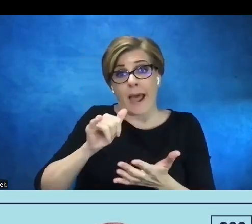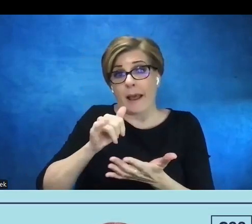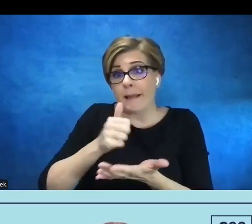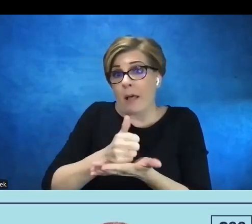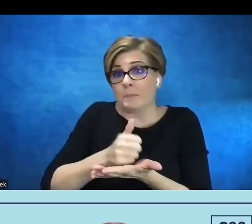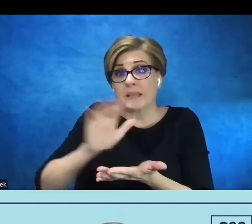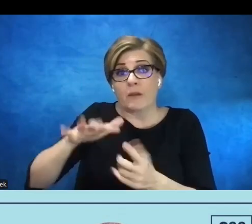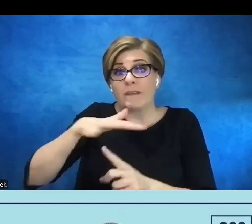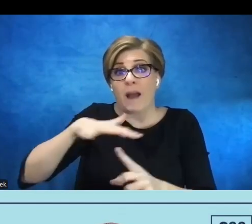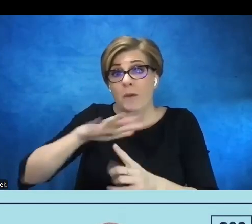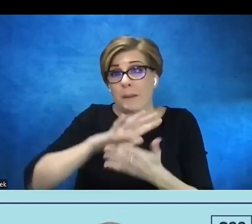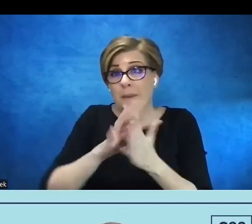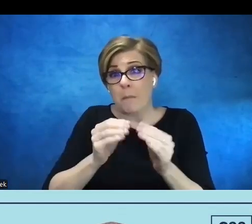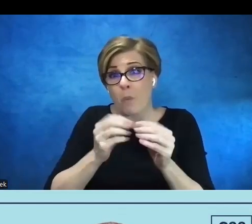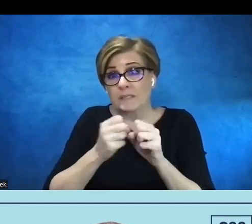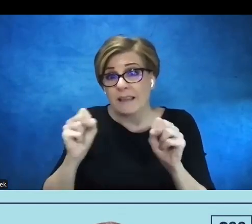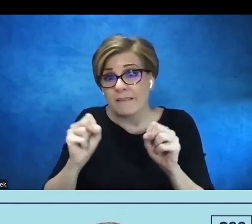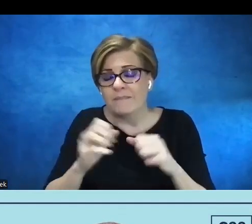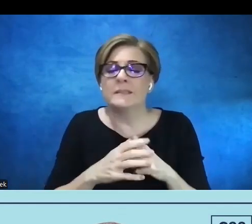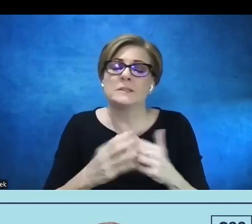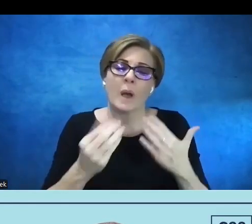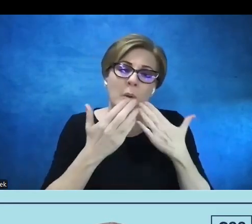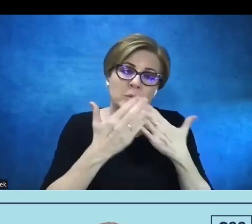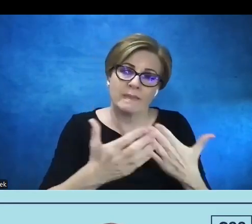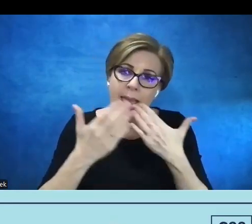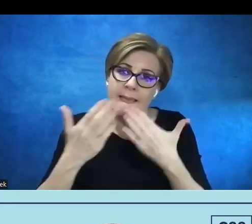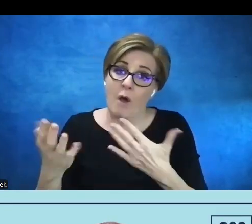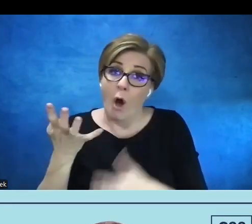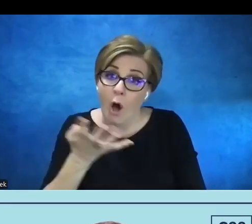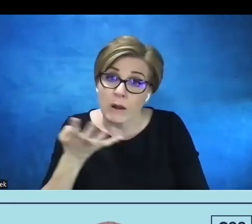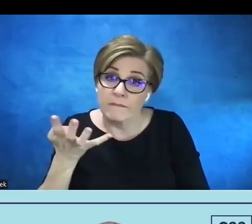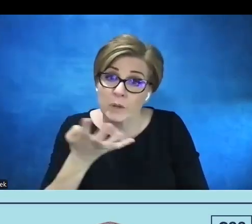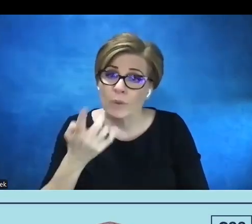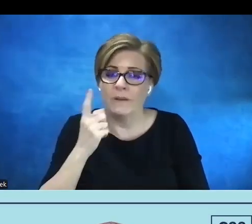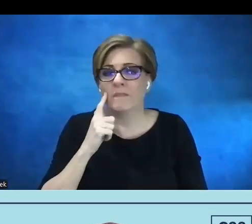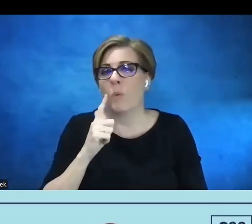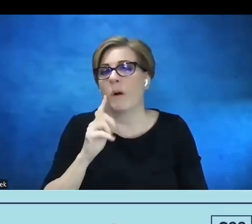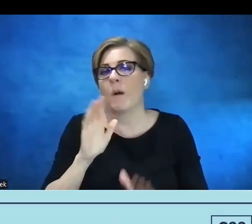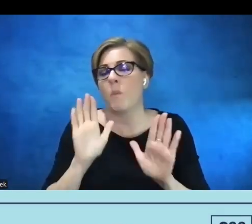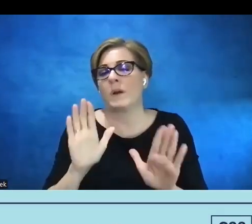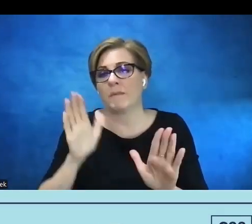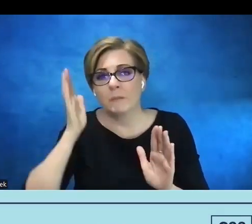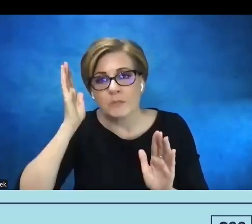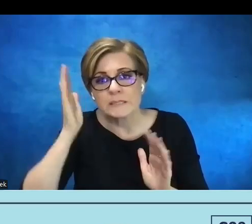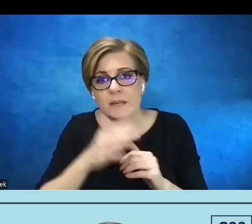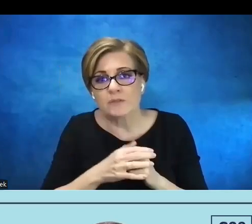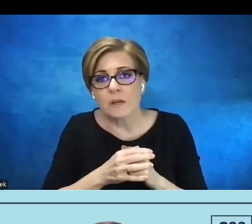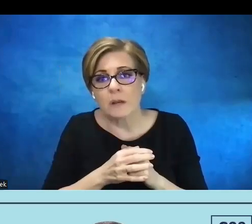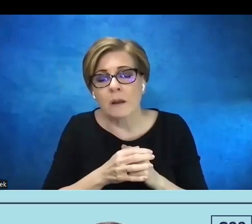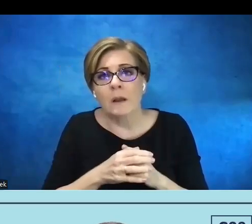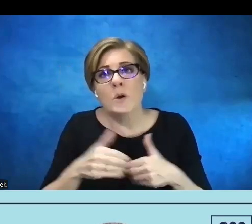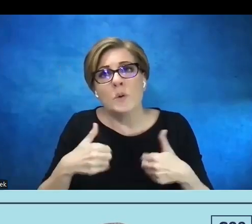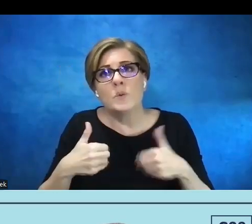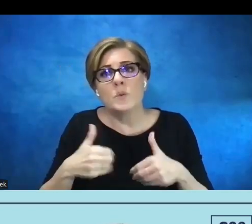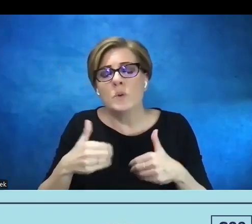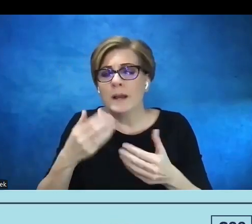So I would just like to thank all of you for this wonderful presentation. It has just been so information giving.